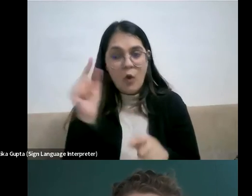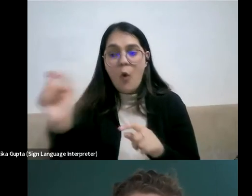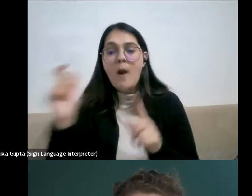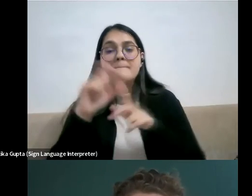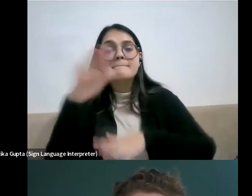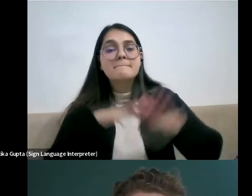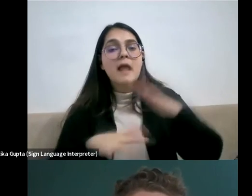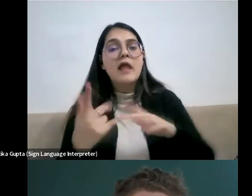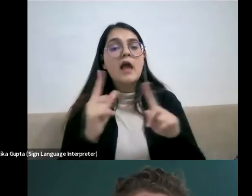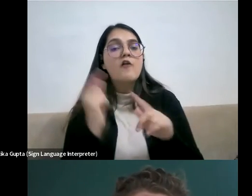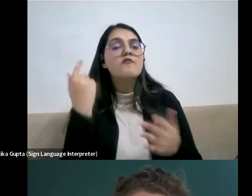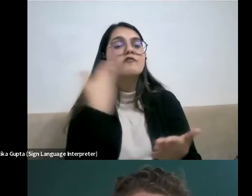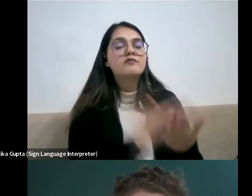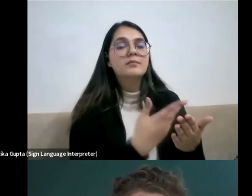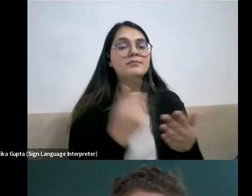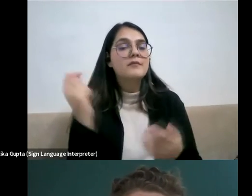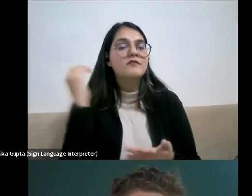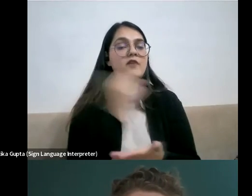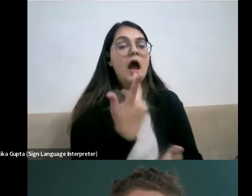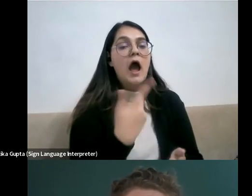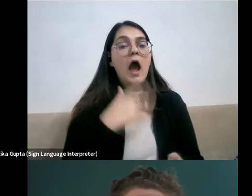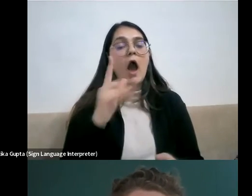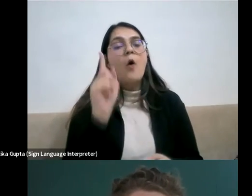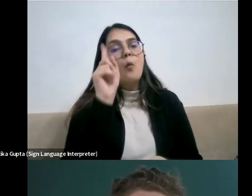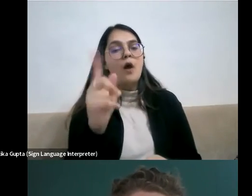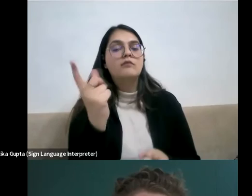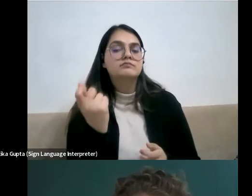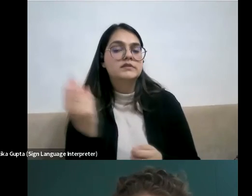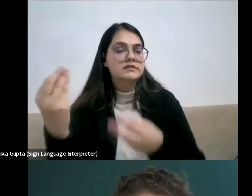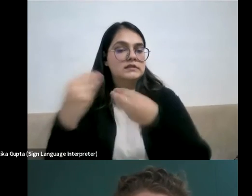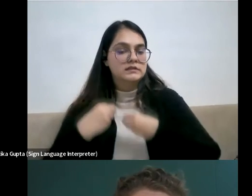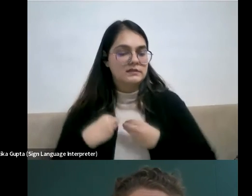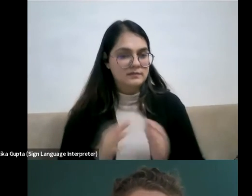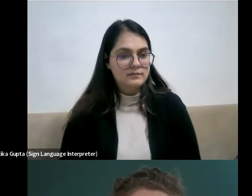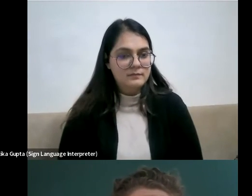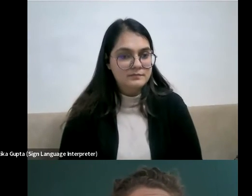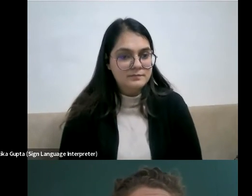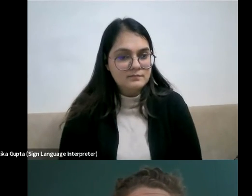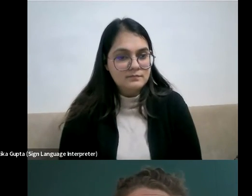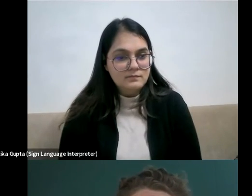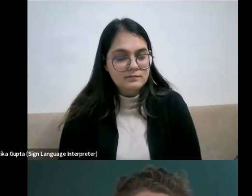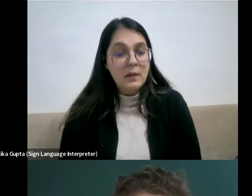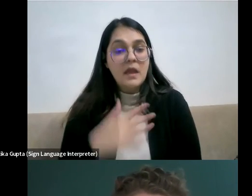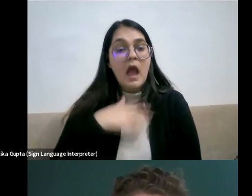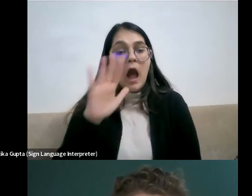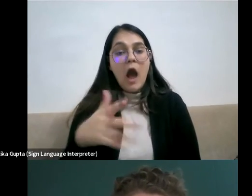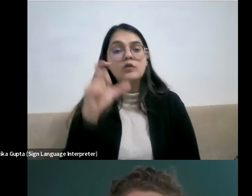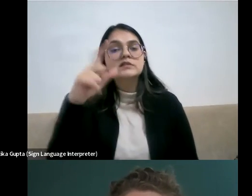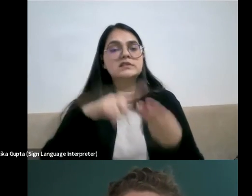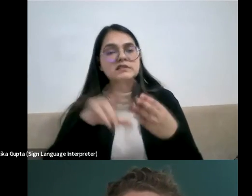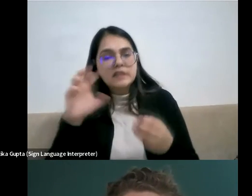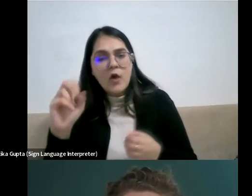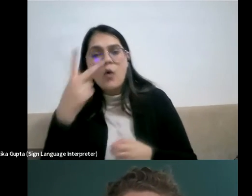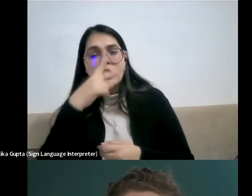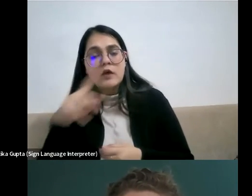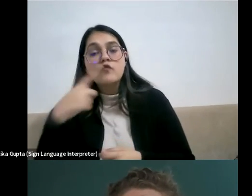all funding for all health to go into a single fund whose board, chairperson, and CEO are all appointed by